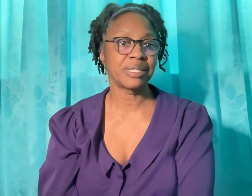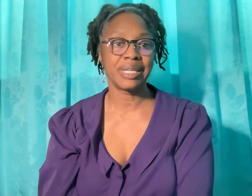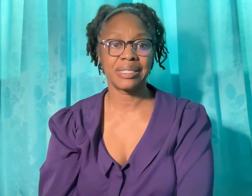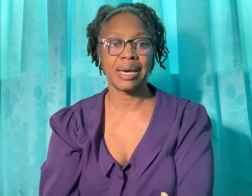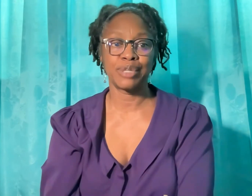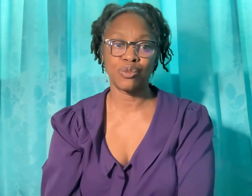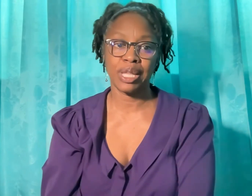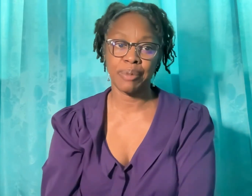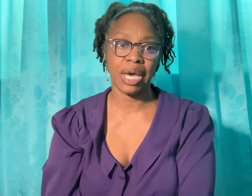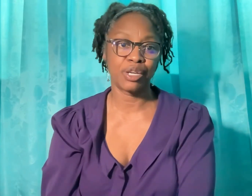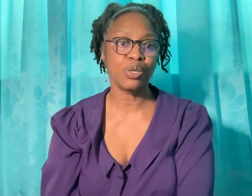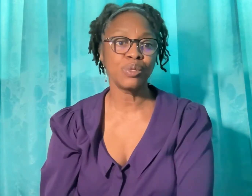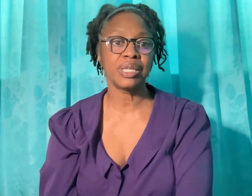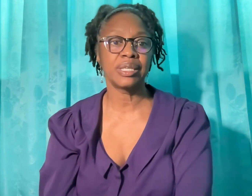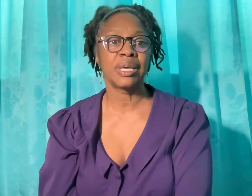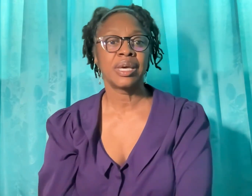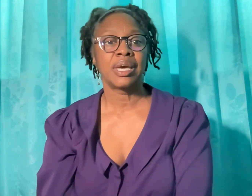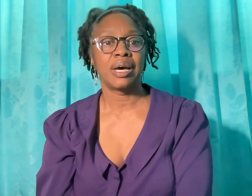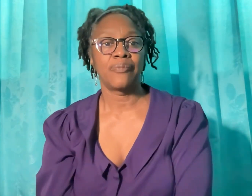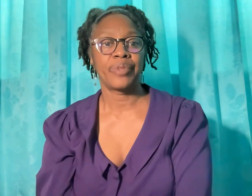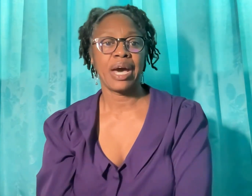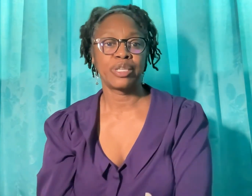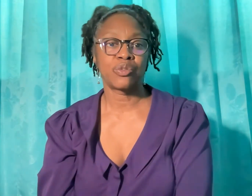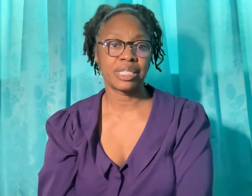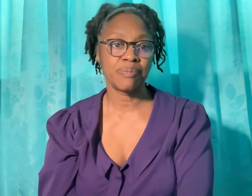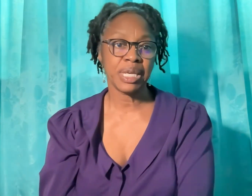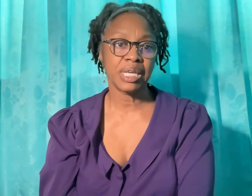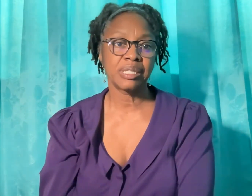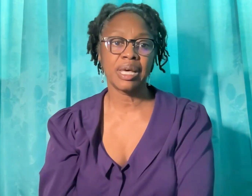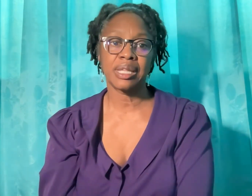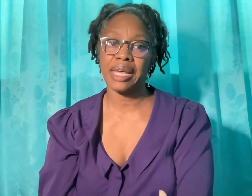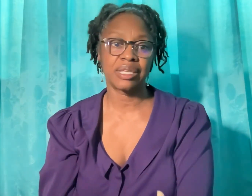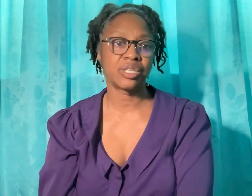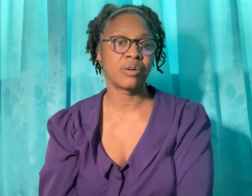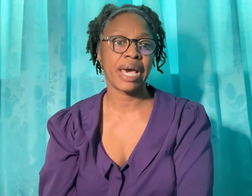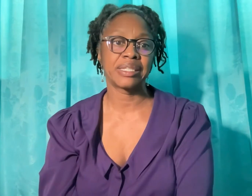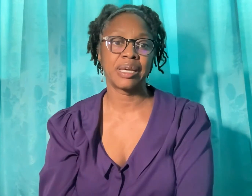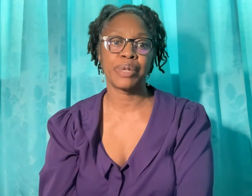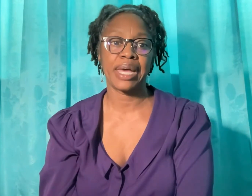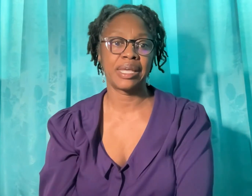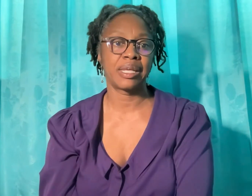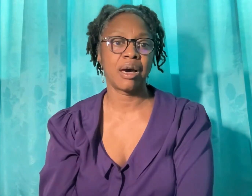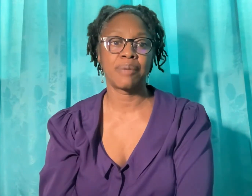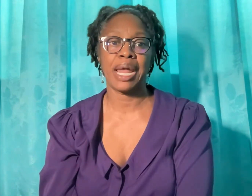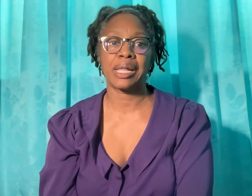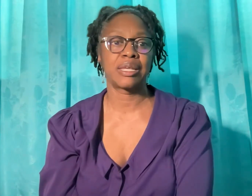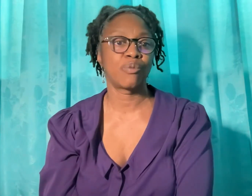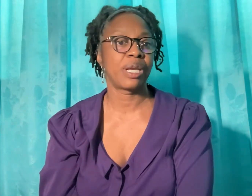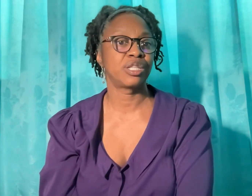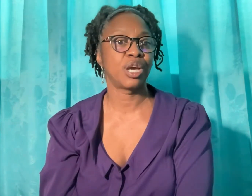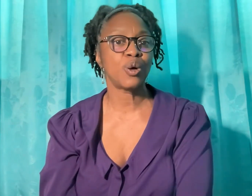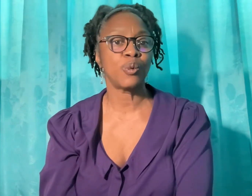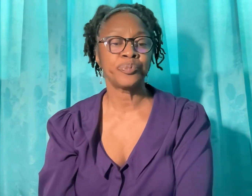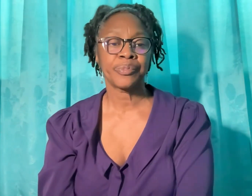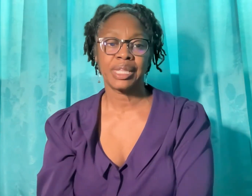them, because it takes time to train them on how to use it, how it's transmitted. It's not that the child has the implant and then automatically they're